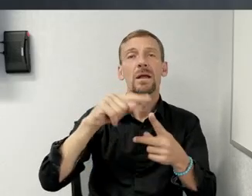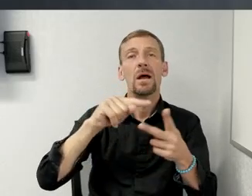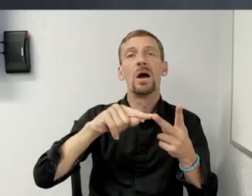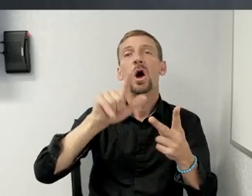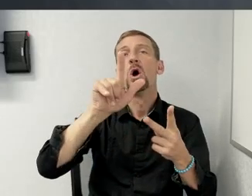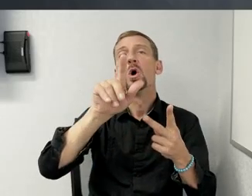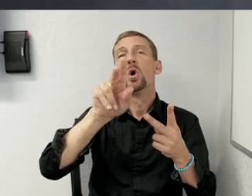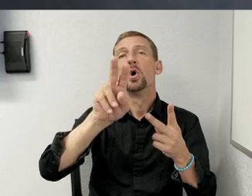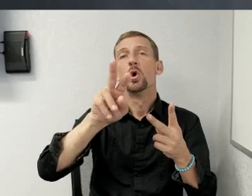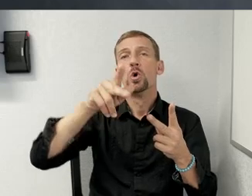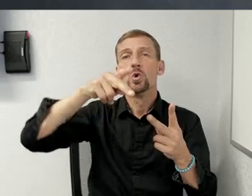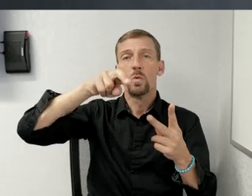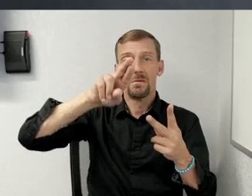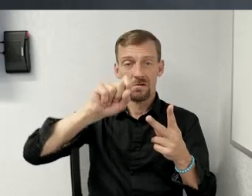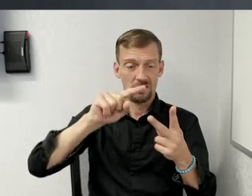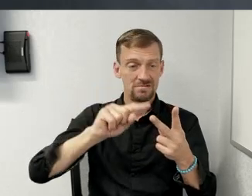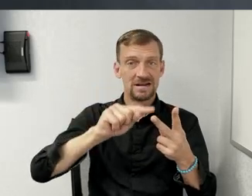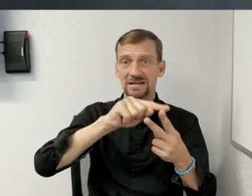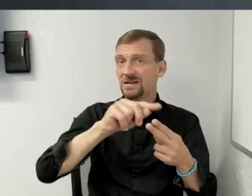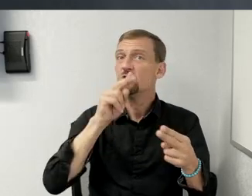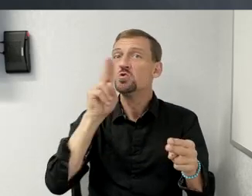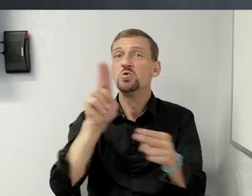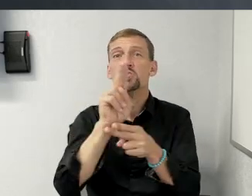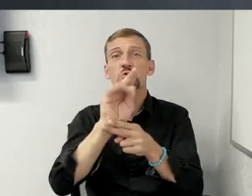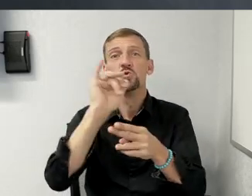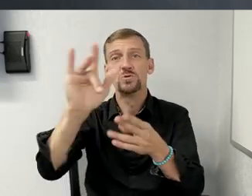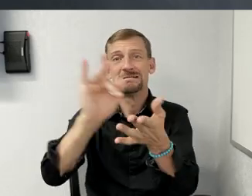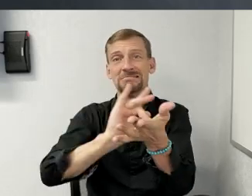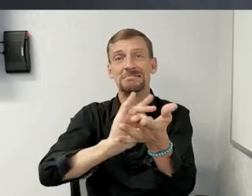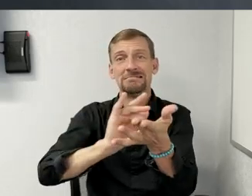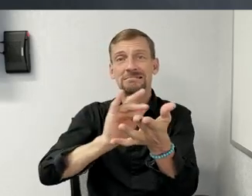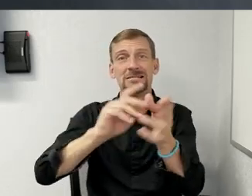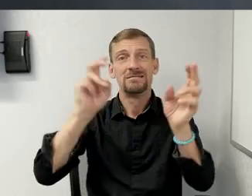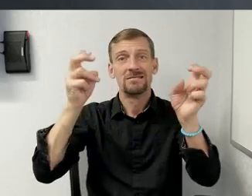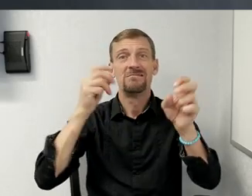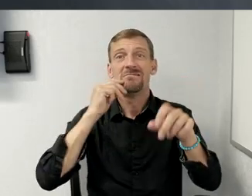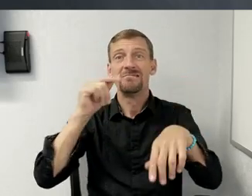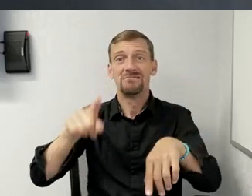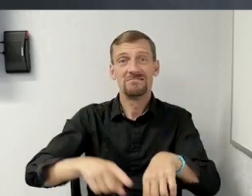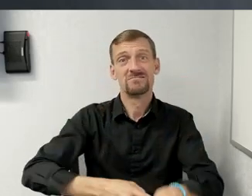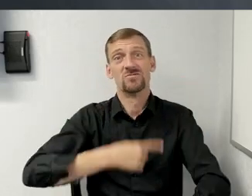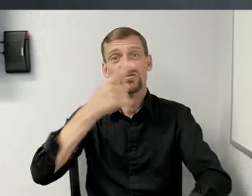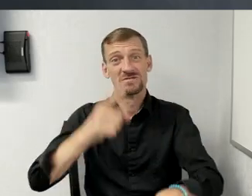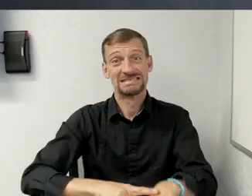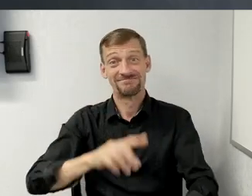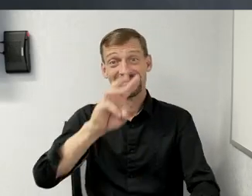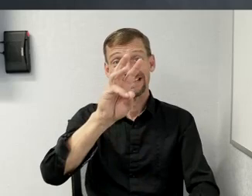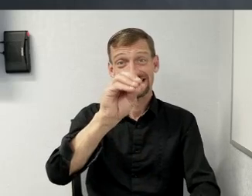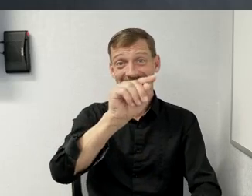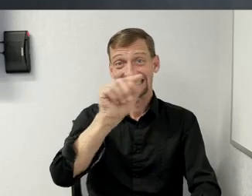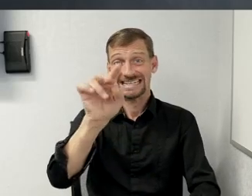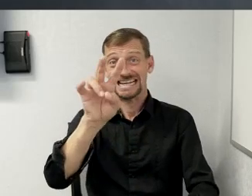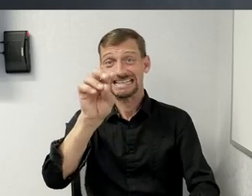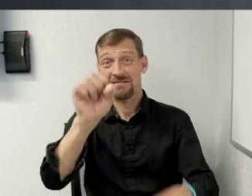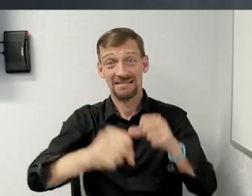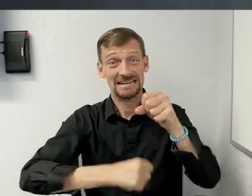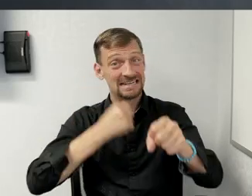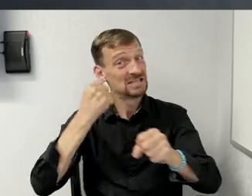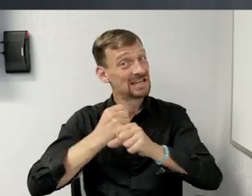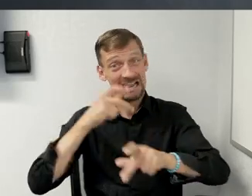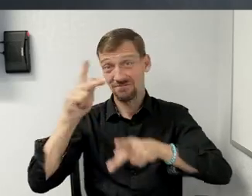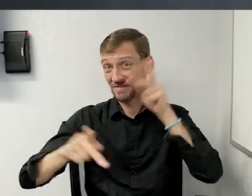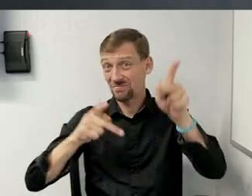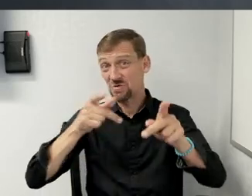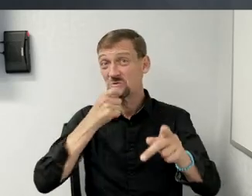It's something that's existed for decades, 60, 70 years. There are people that take that drug all the